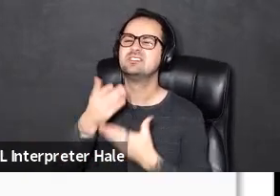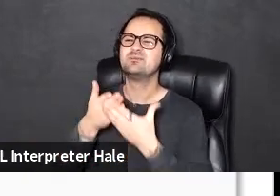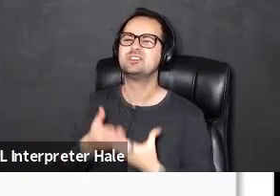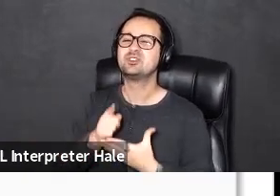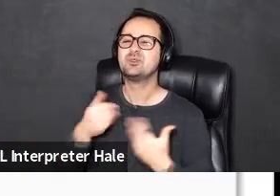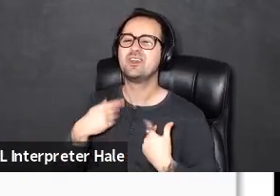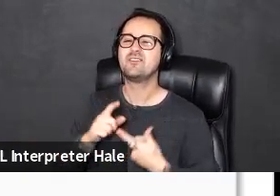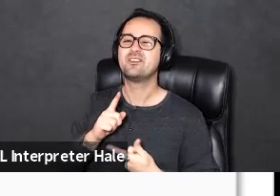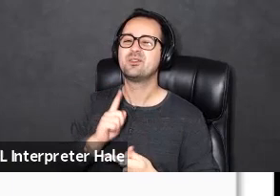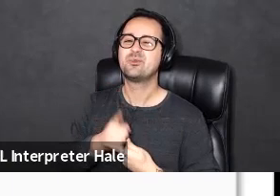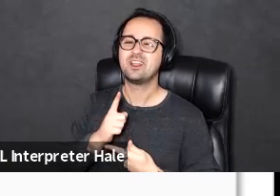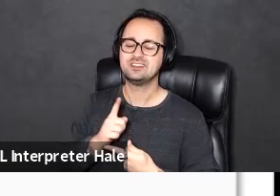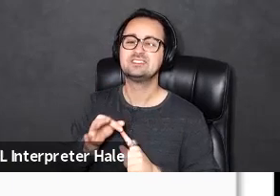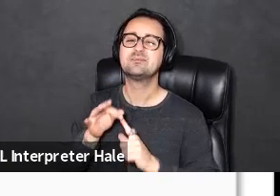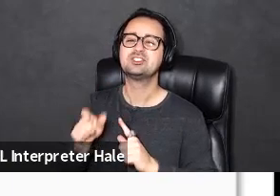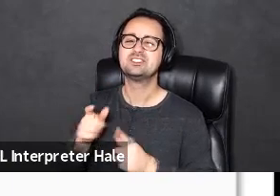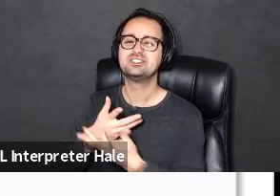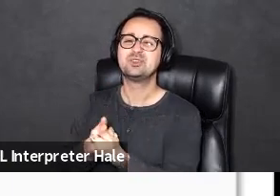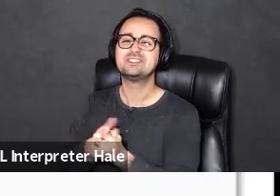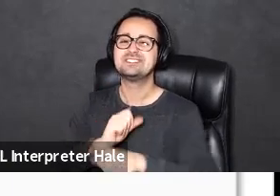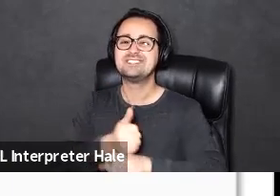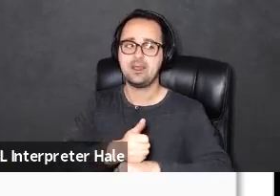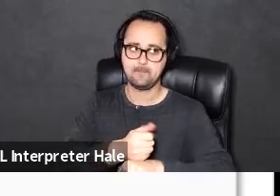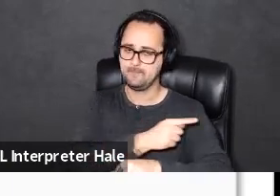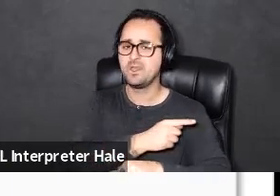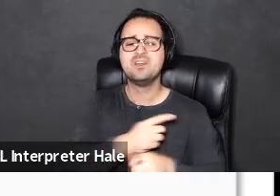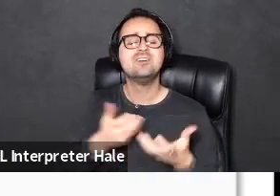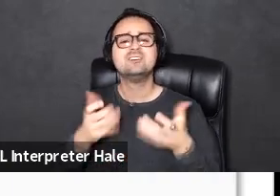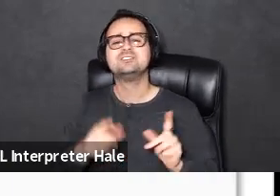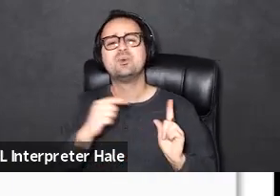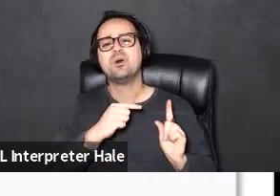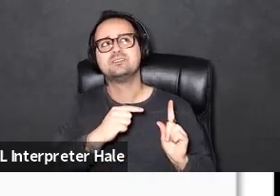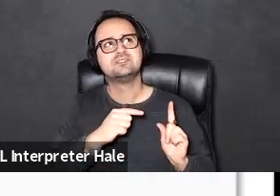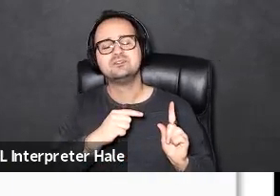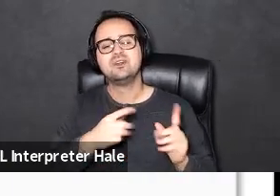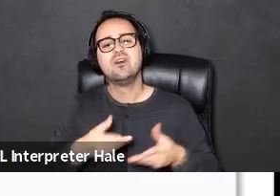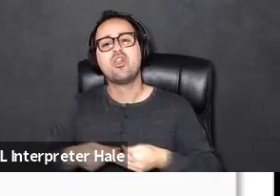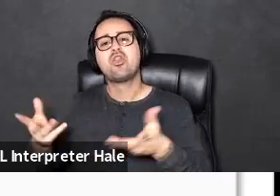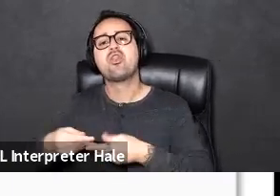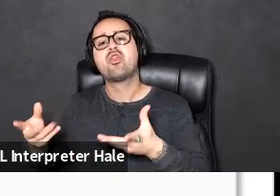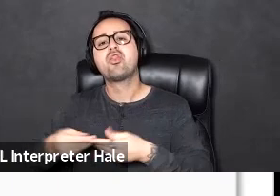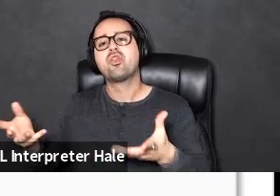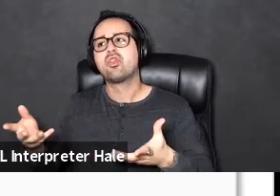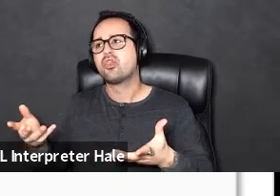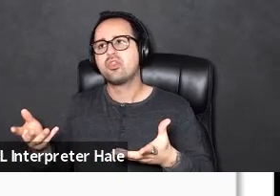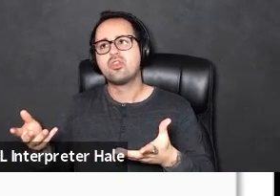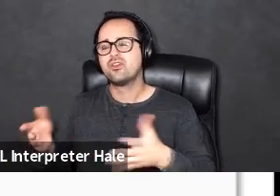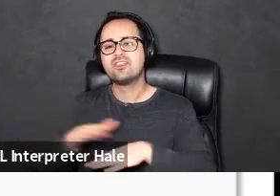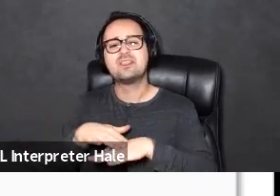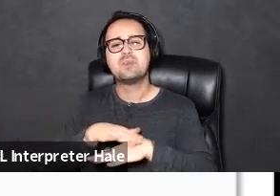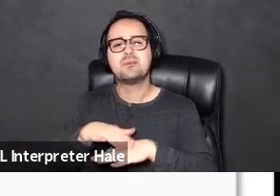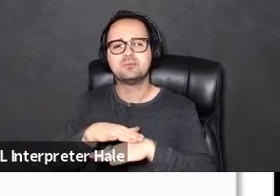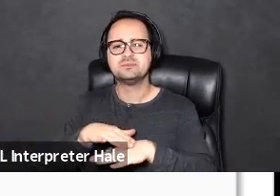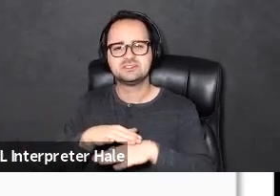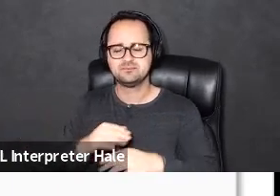right special needs trust set up, because you don't want it to be having to distribute those required minimum